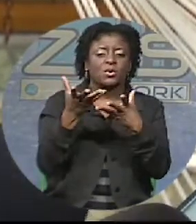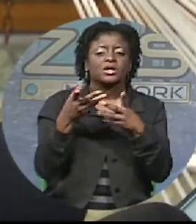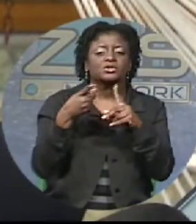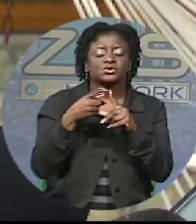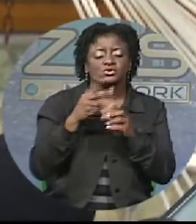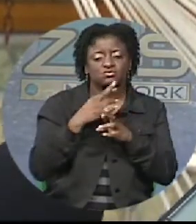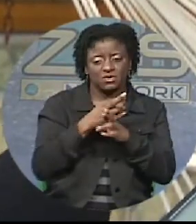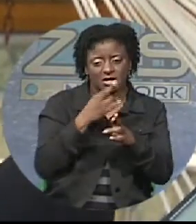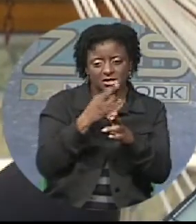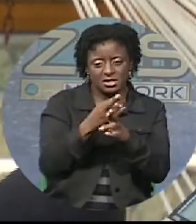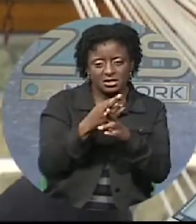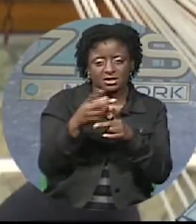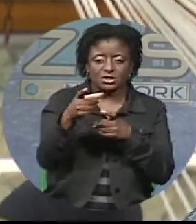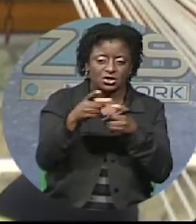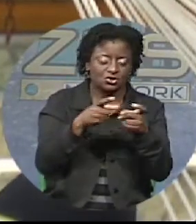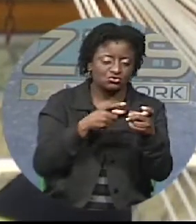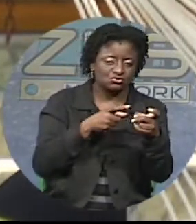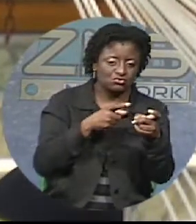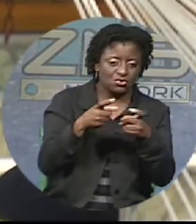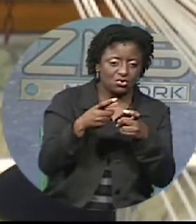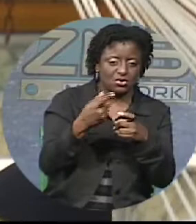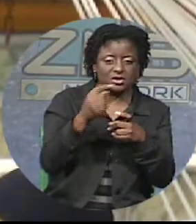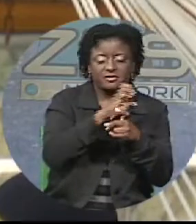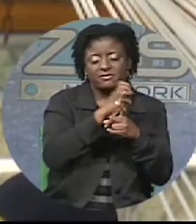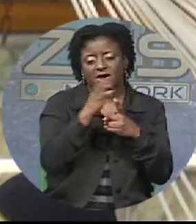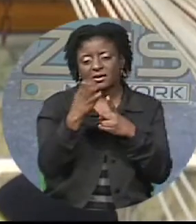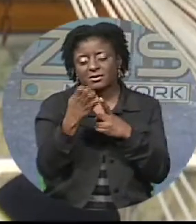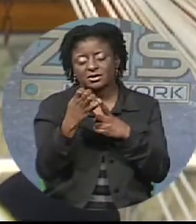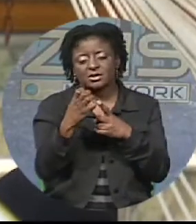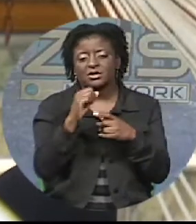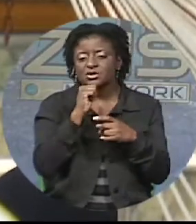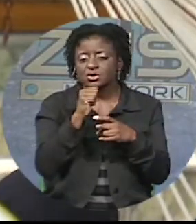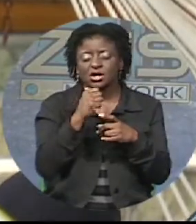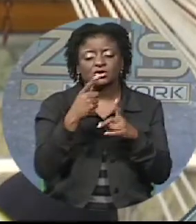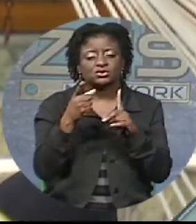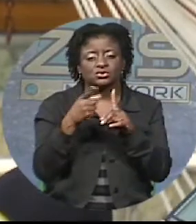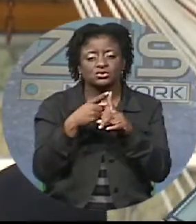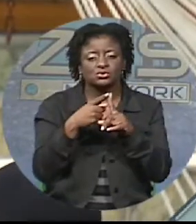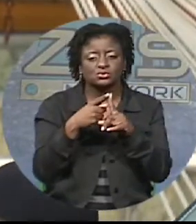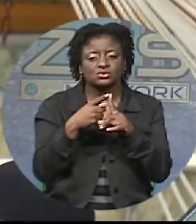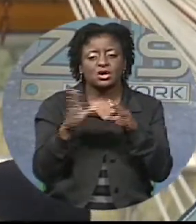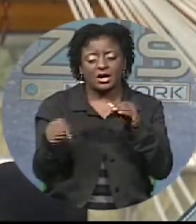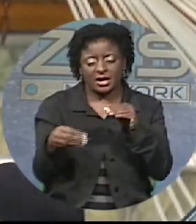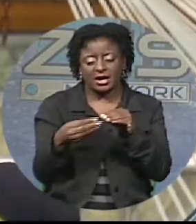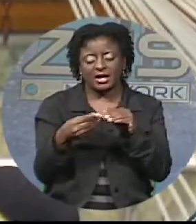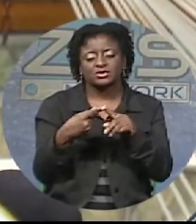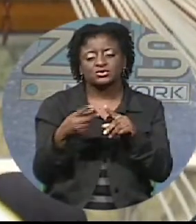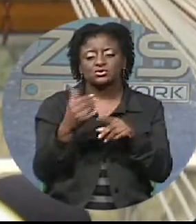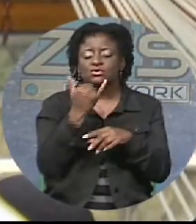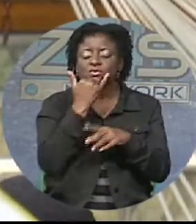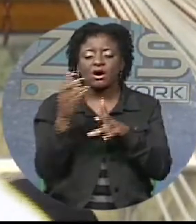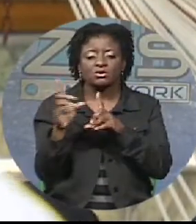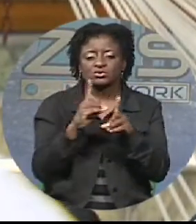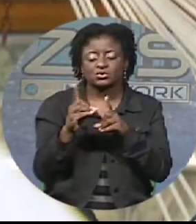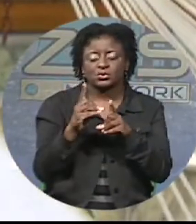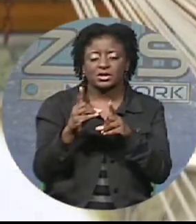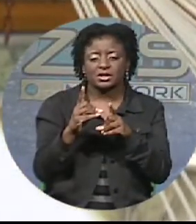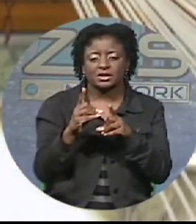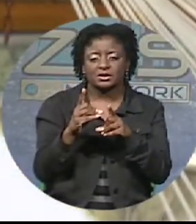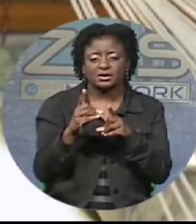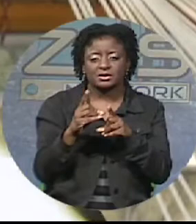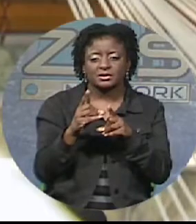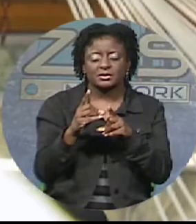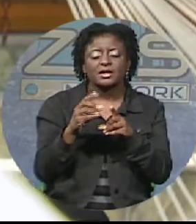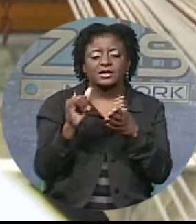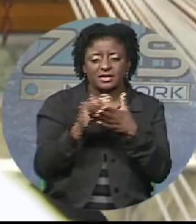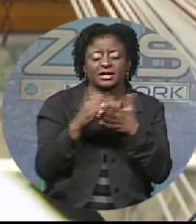control the environment, not to cause for proliferation of the environment that exists today insofar as the web shops are concerned. When